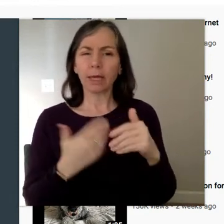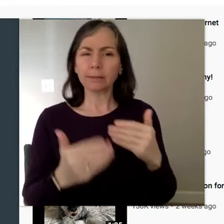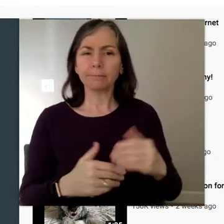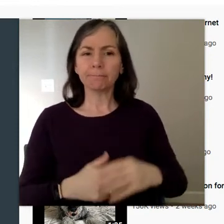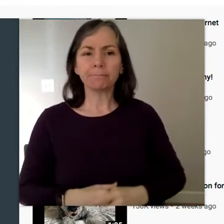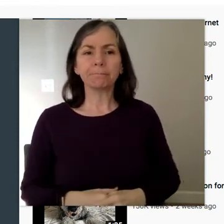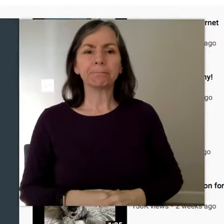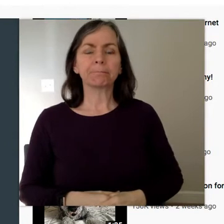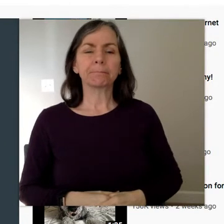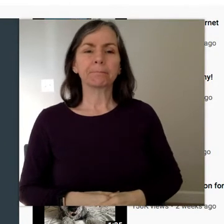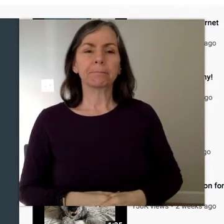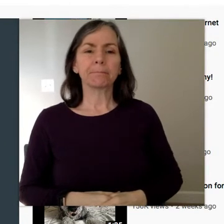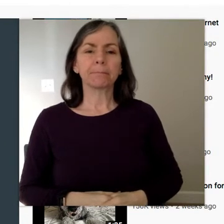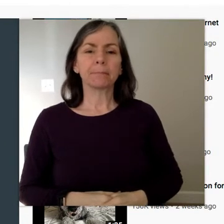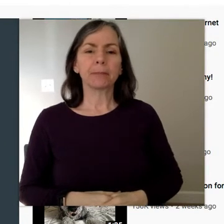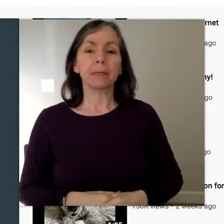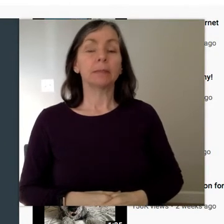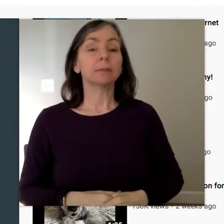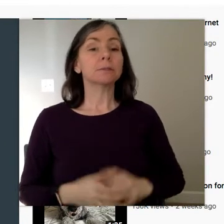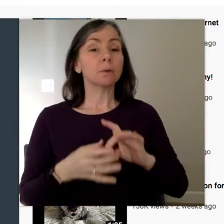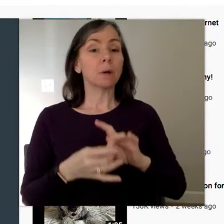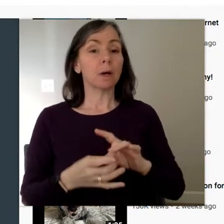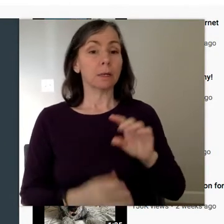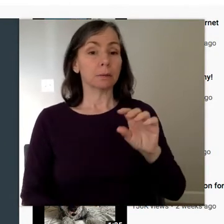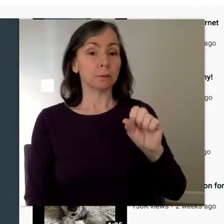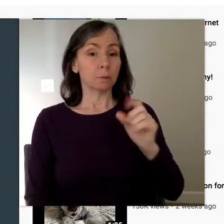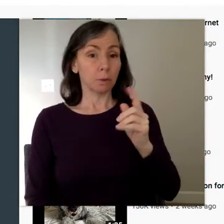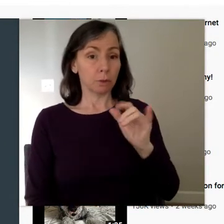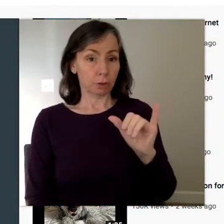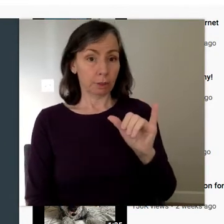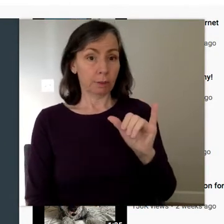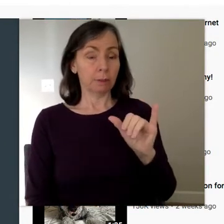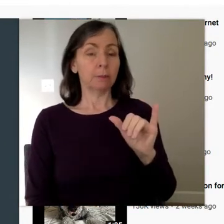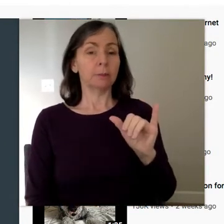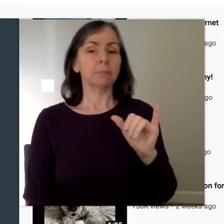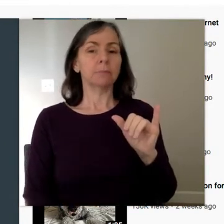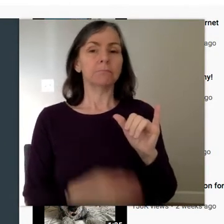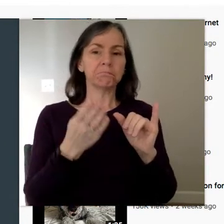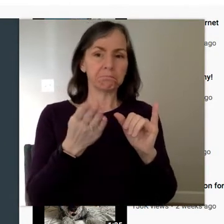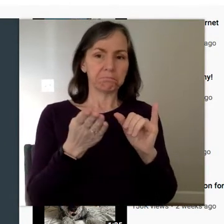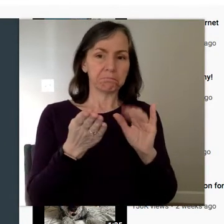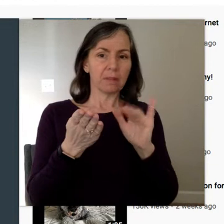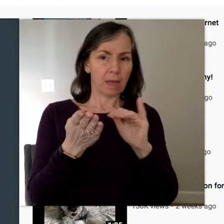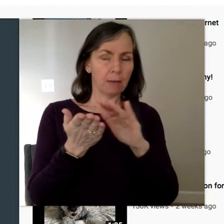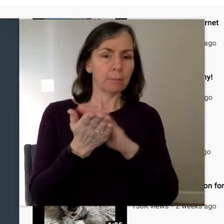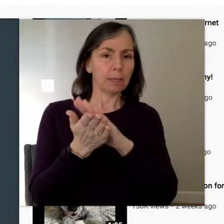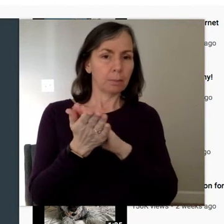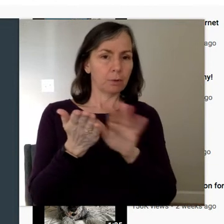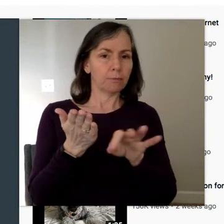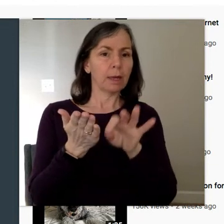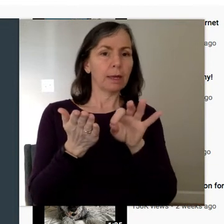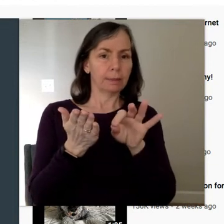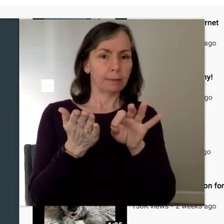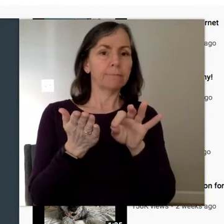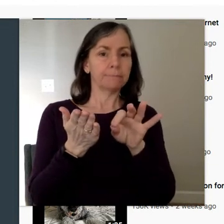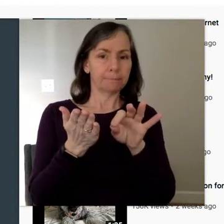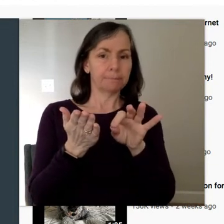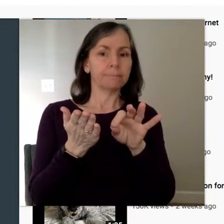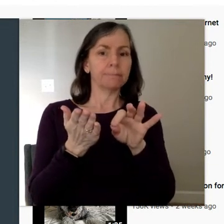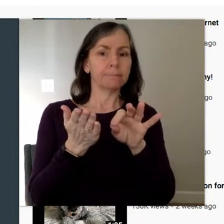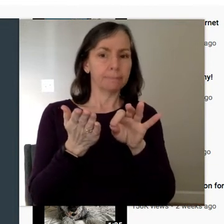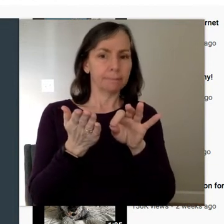at a faster pace. So on Schoology, there is a Word document that looks like